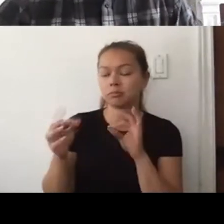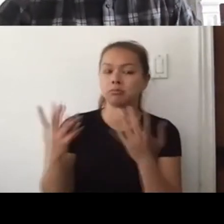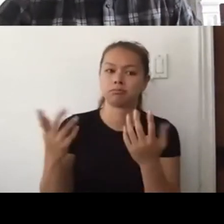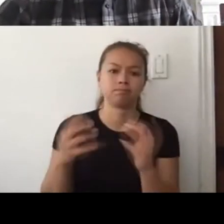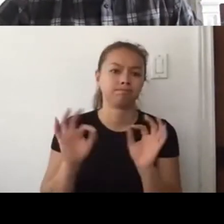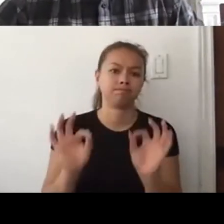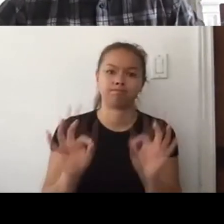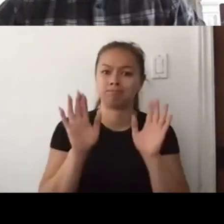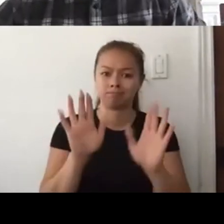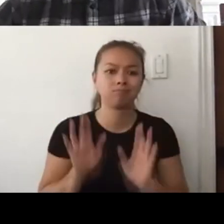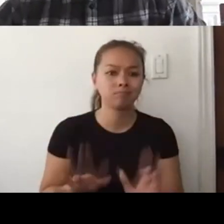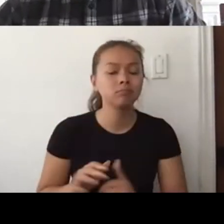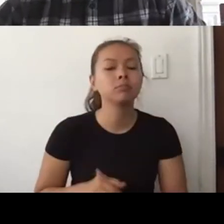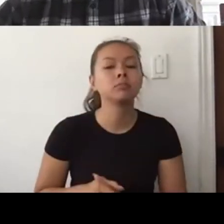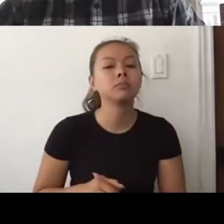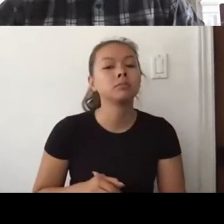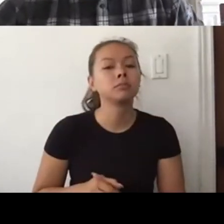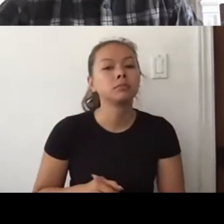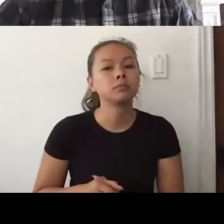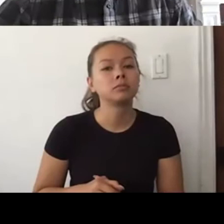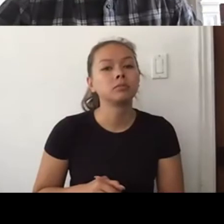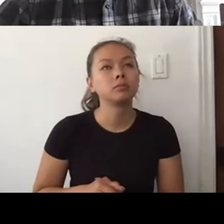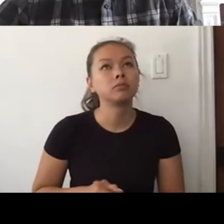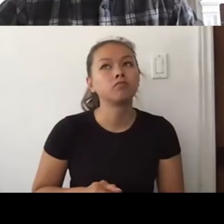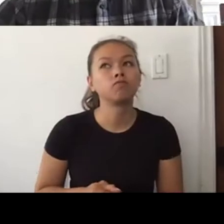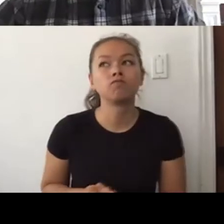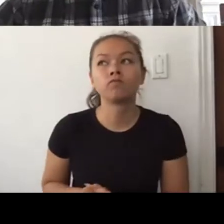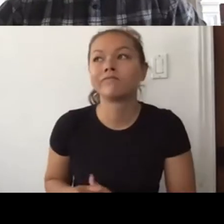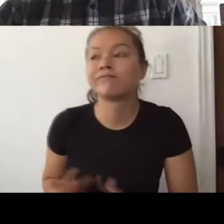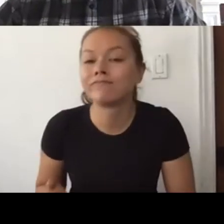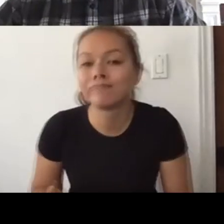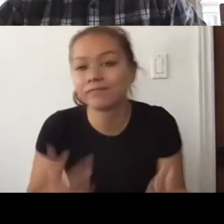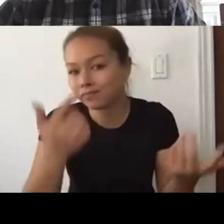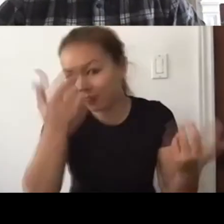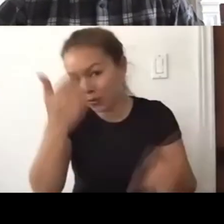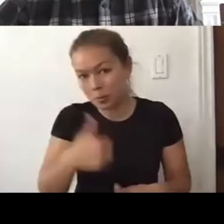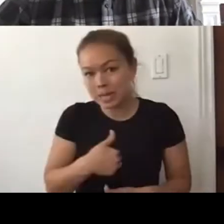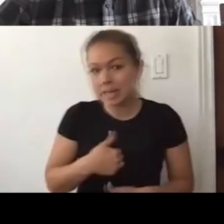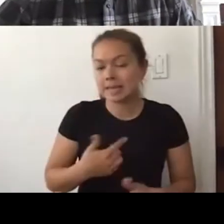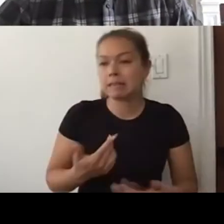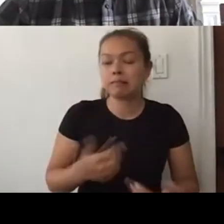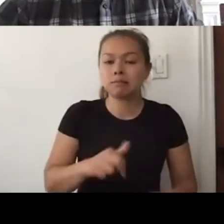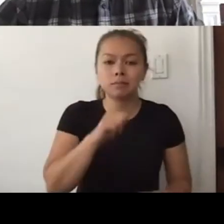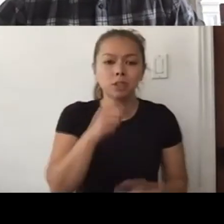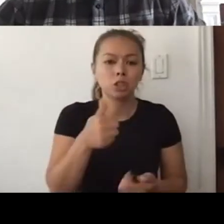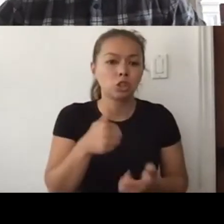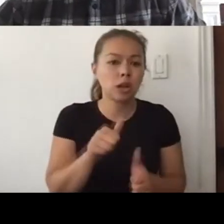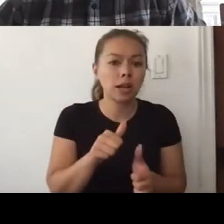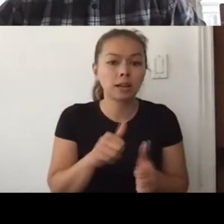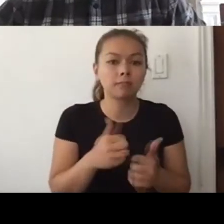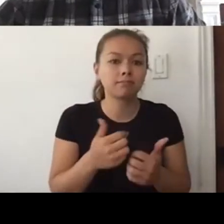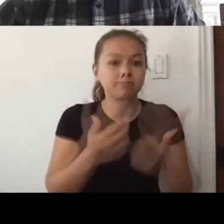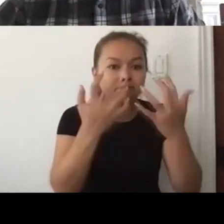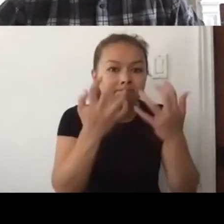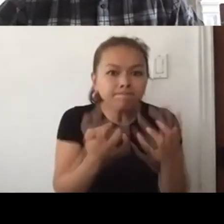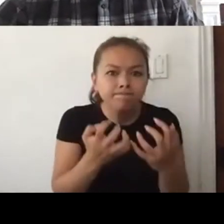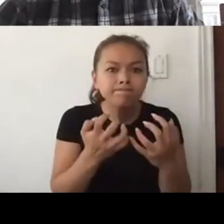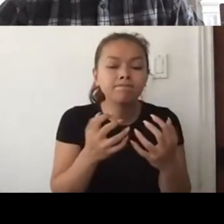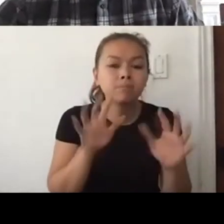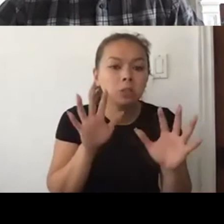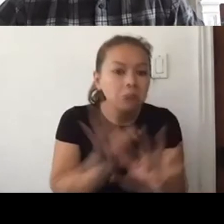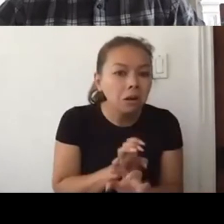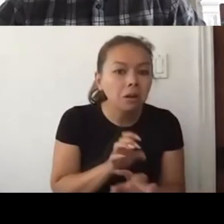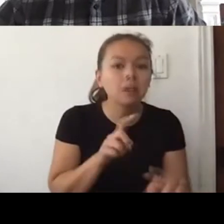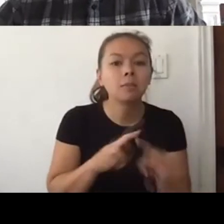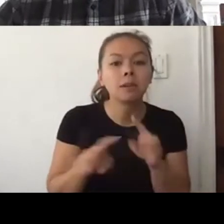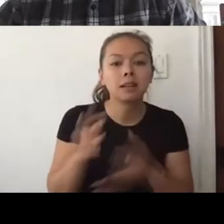I'm just, you know, not to be grim, but just like some days really like my self-care has been, you know, making